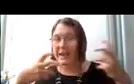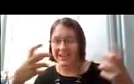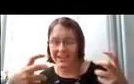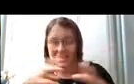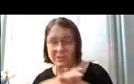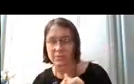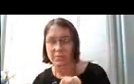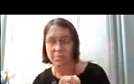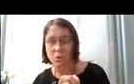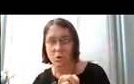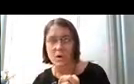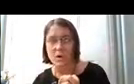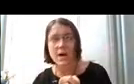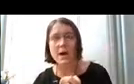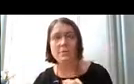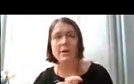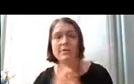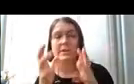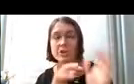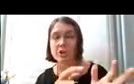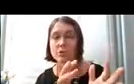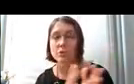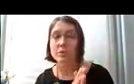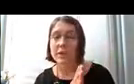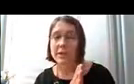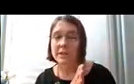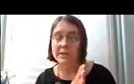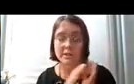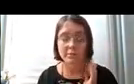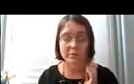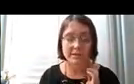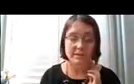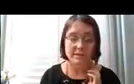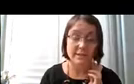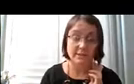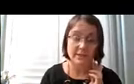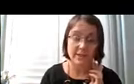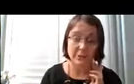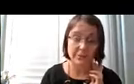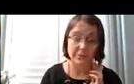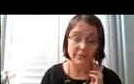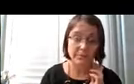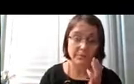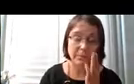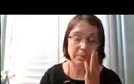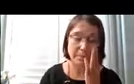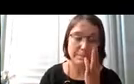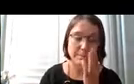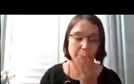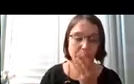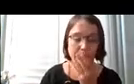you'll unpack that a little bit more, and then you'll show them this video.